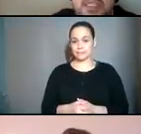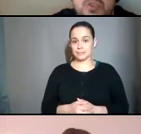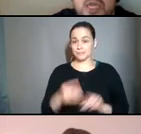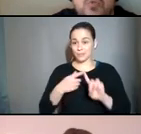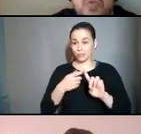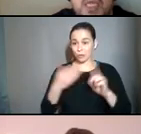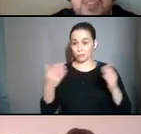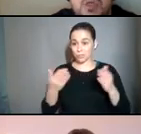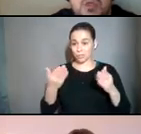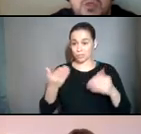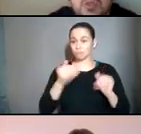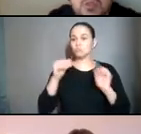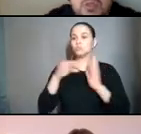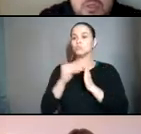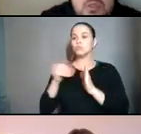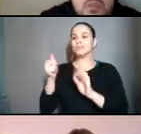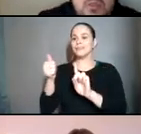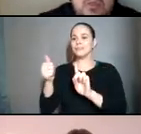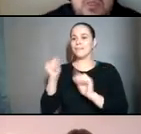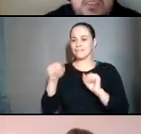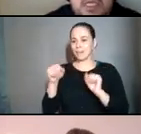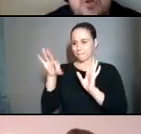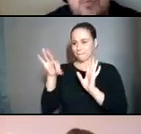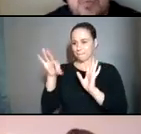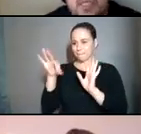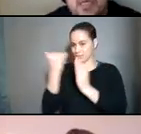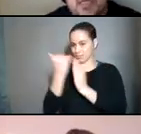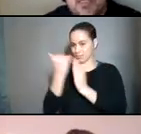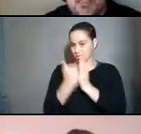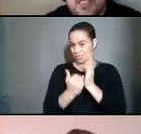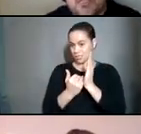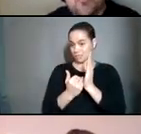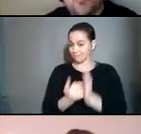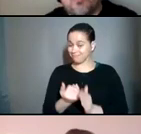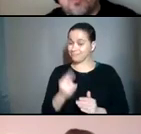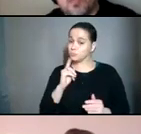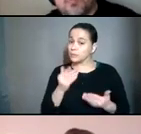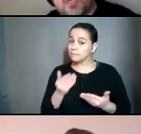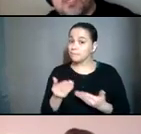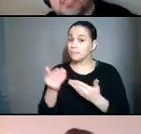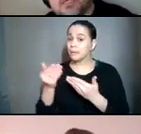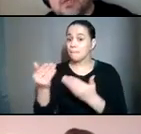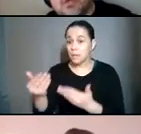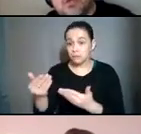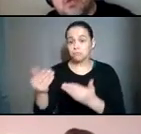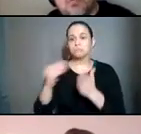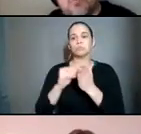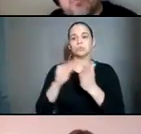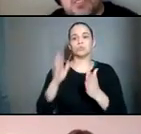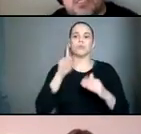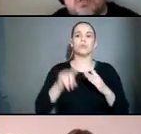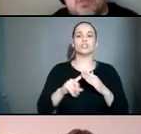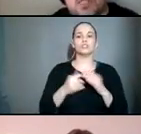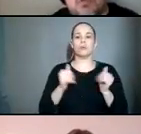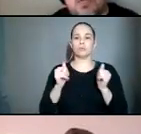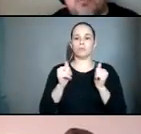lesson. It is recommended that your child begin by playing a lesson with the yellow